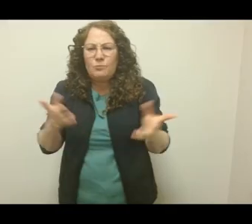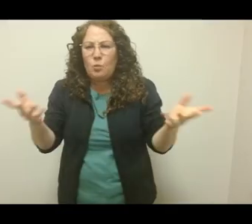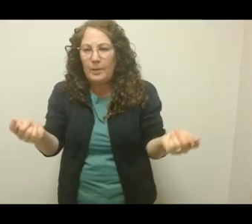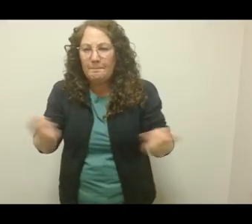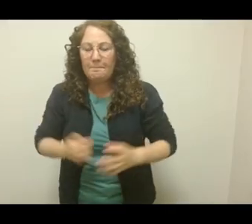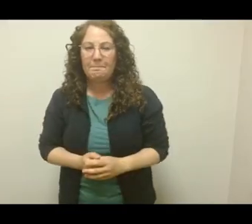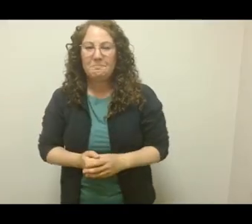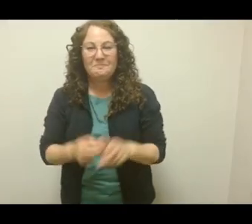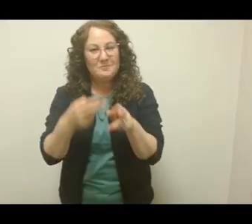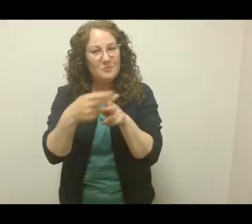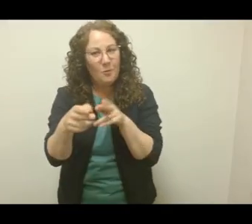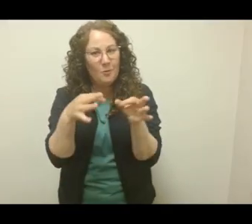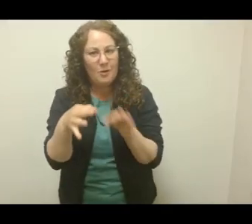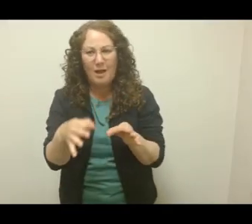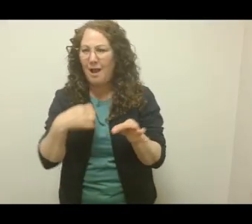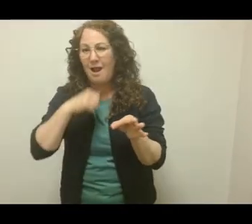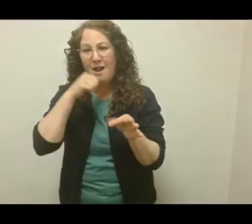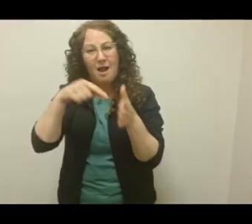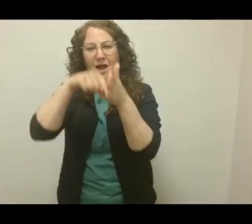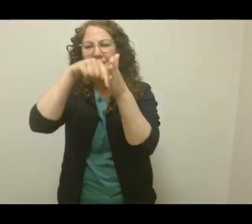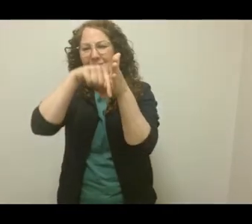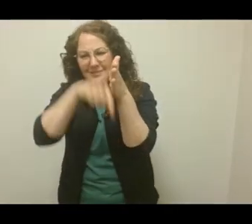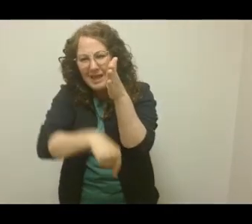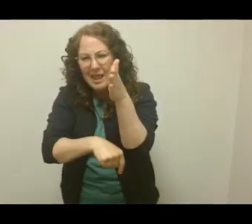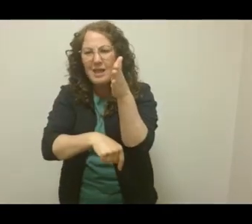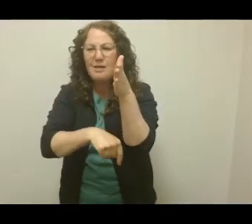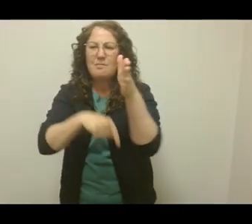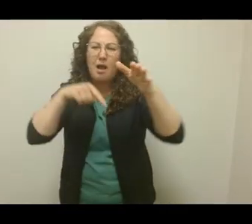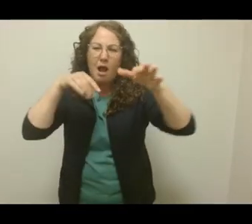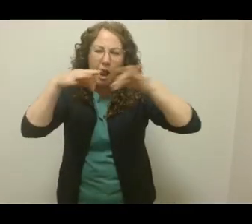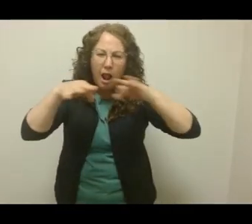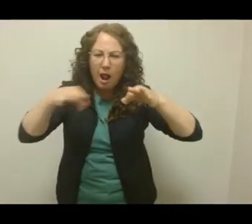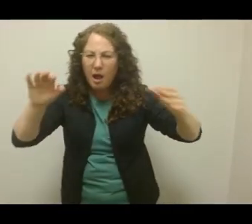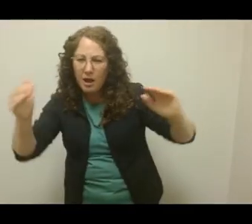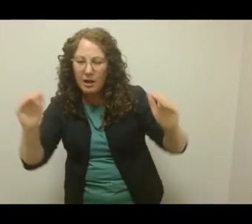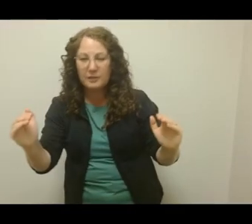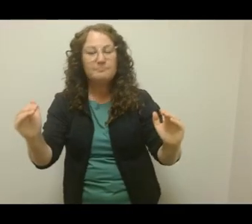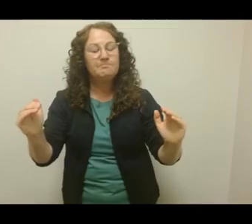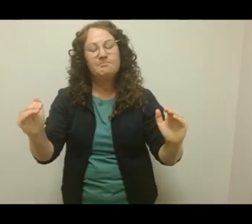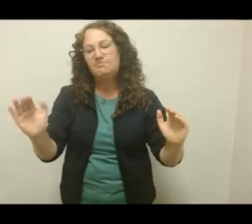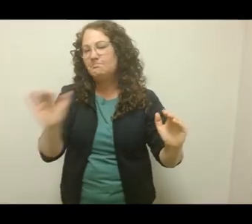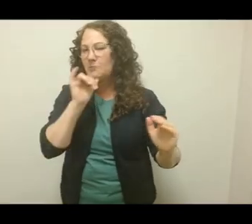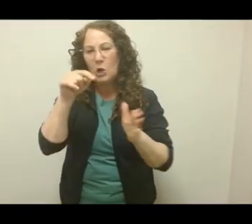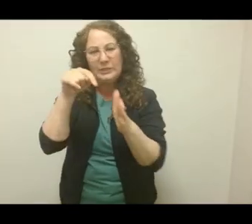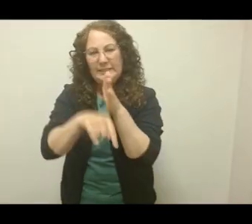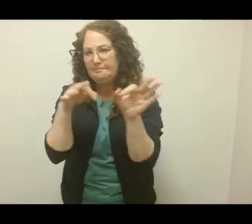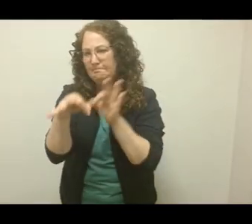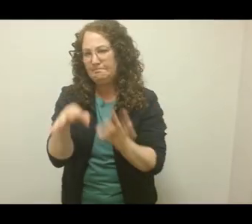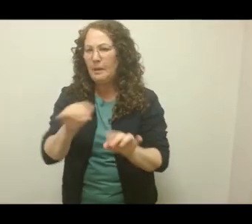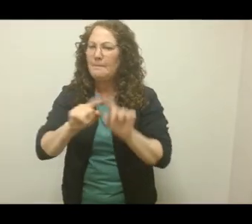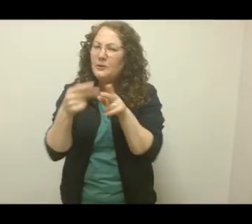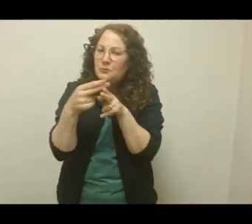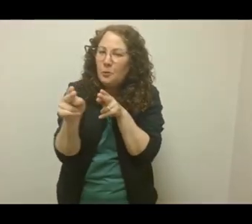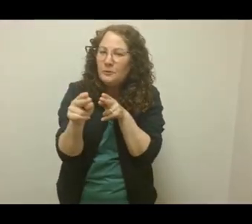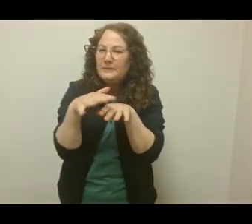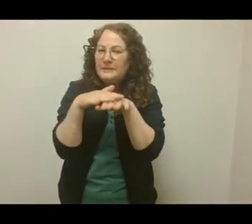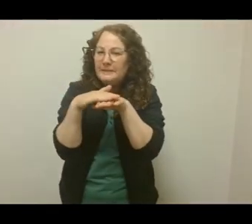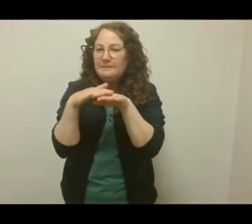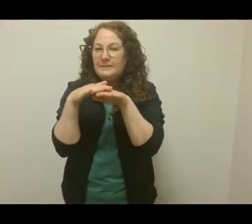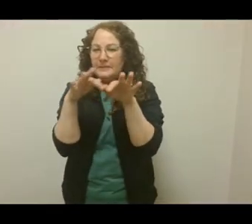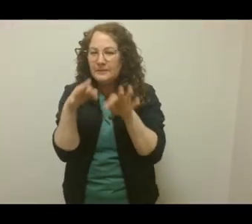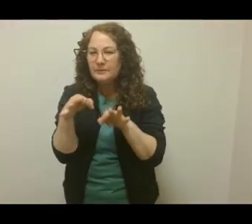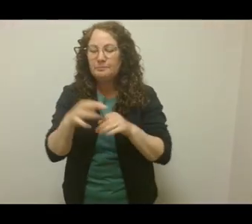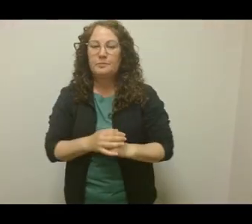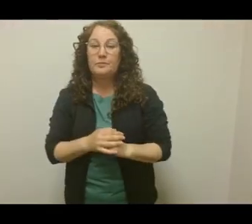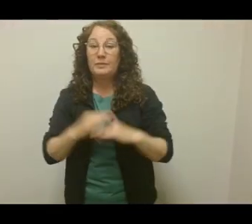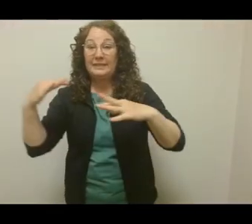briefly, again, we're not going to go into all the differences between these two writing tasks, but briefly, summarizing requires